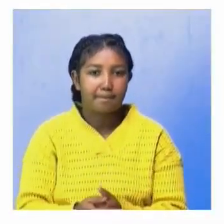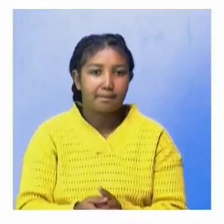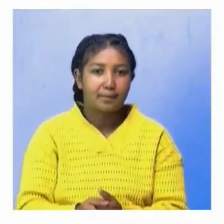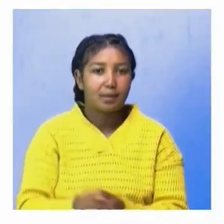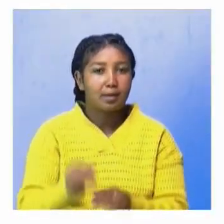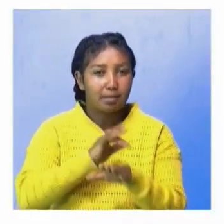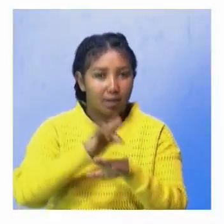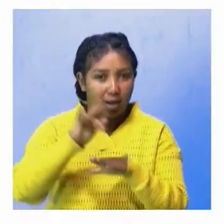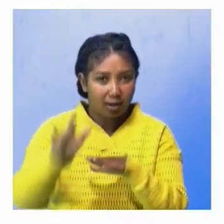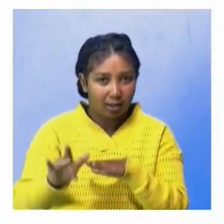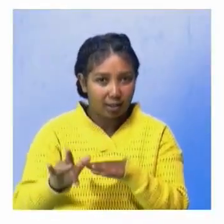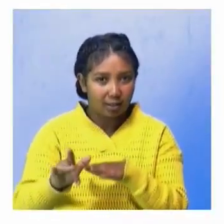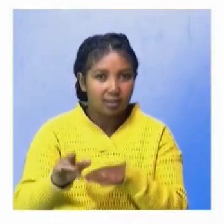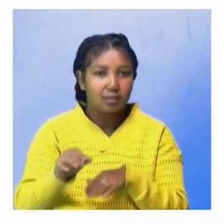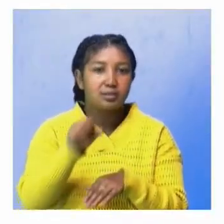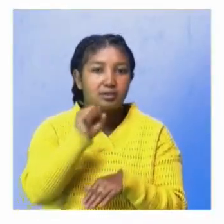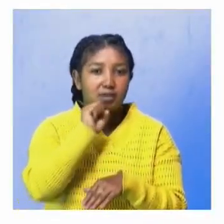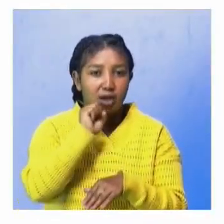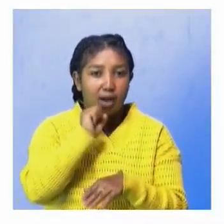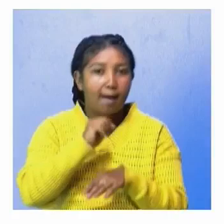blank